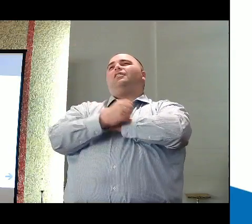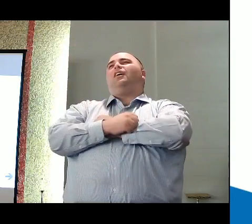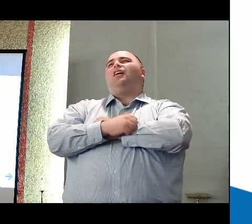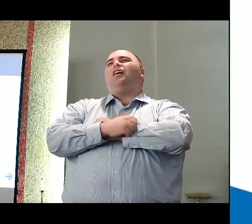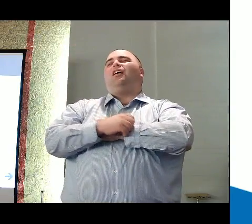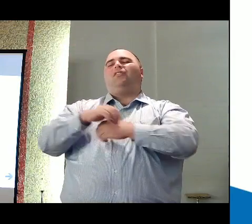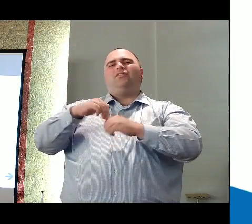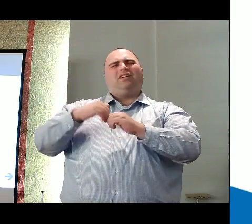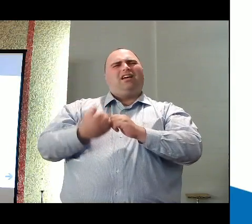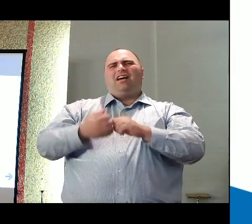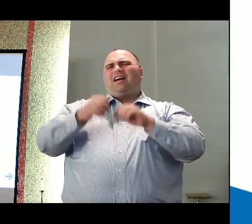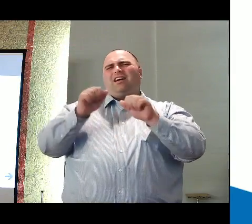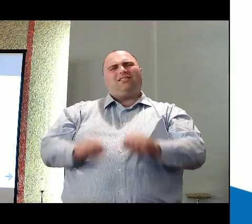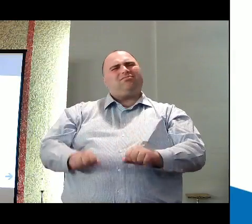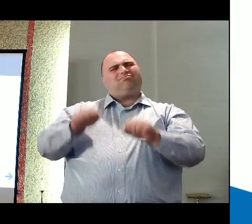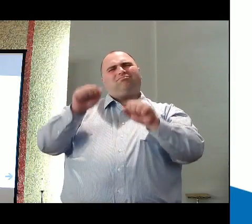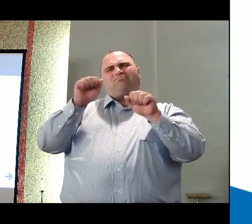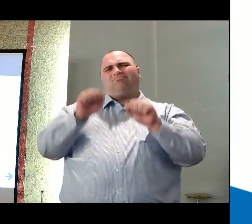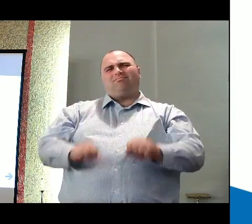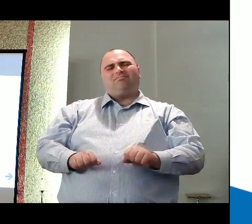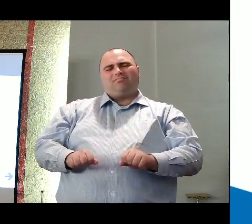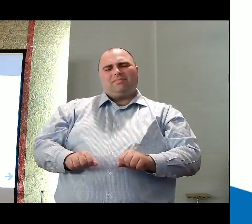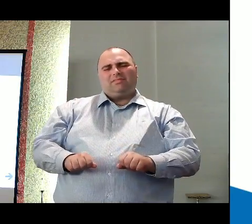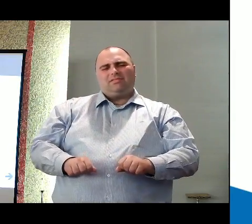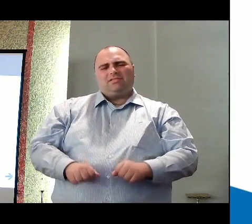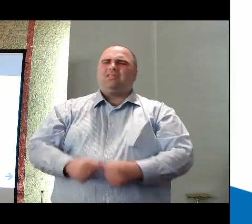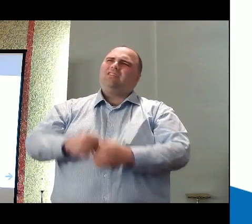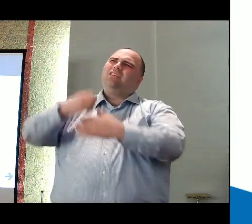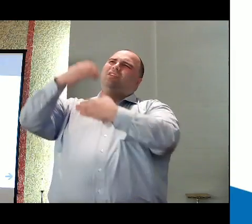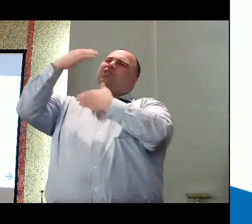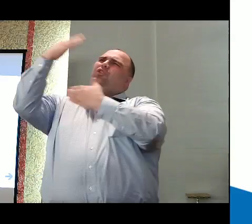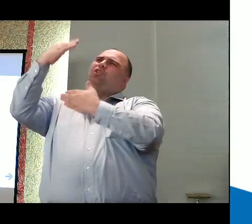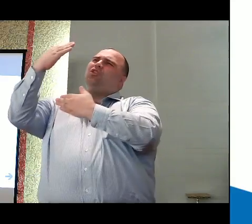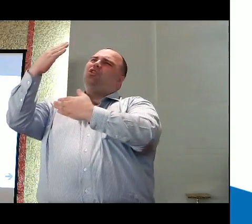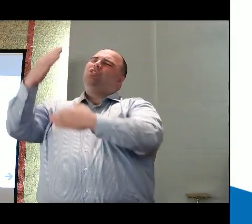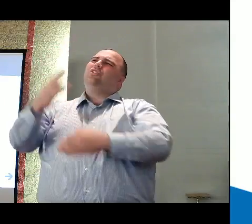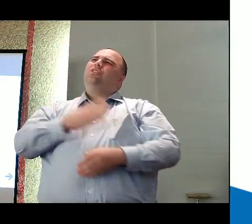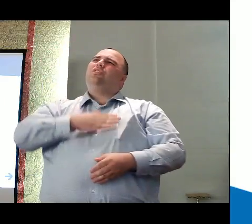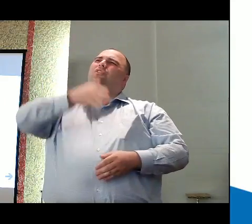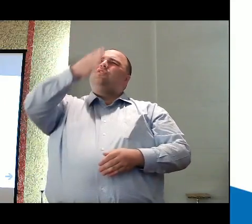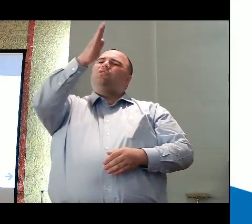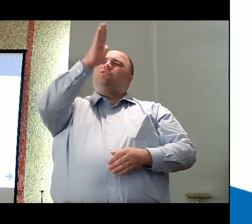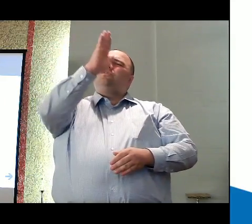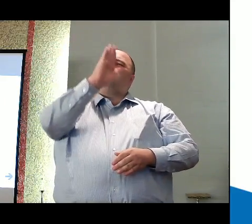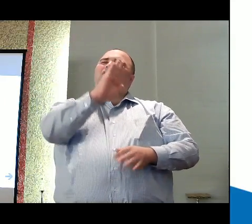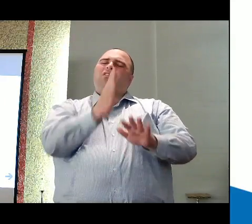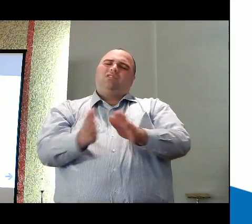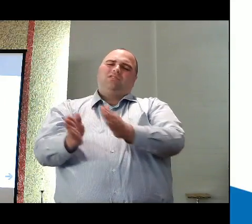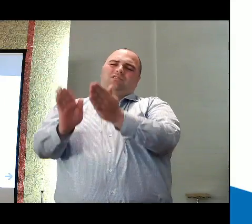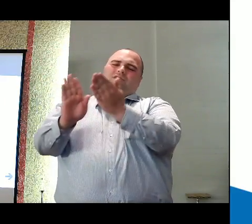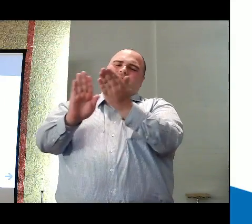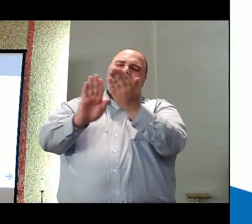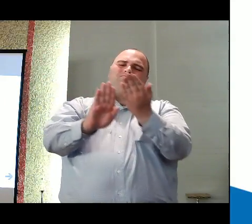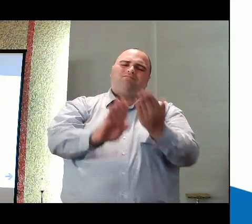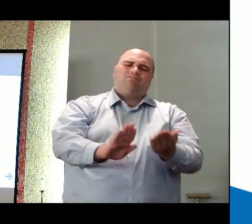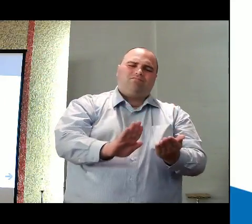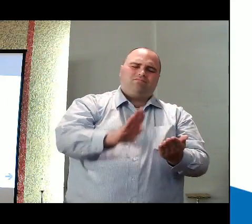Amazing love, how can it be that